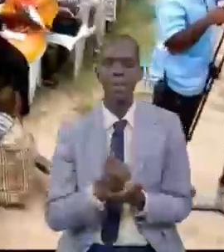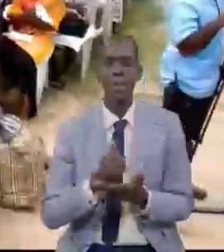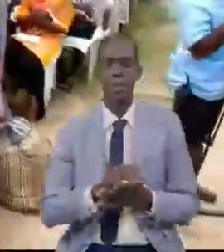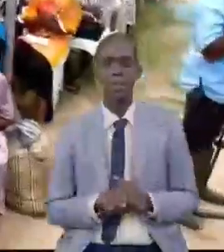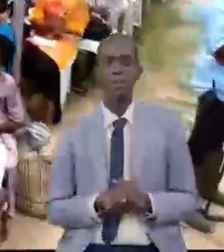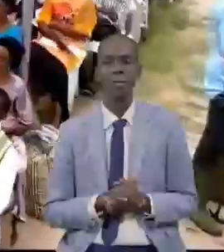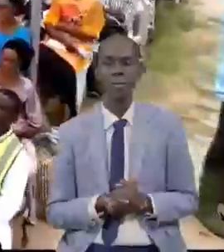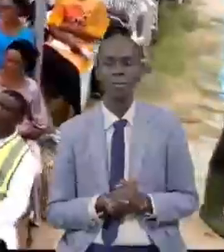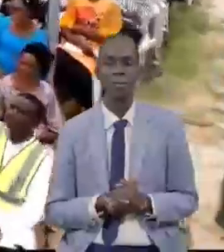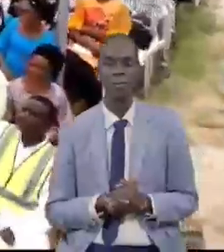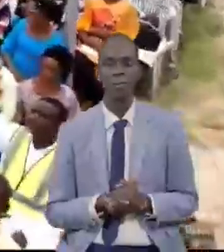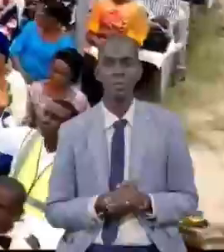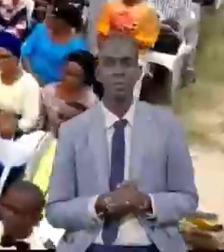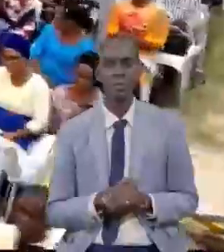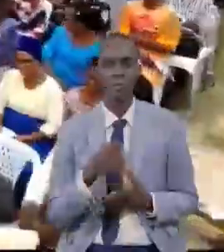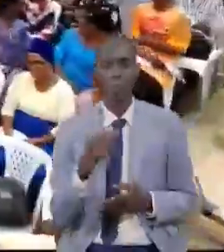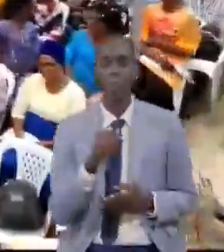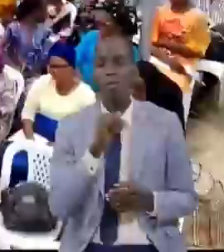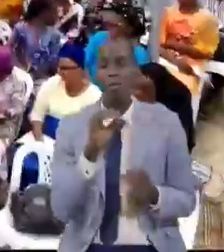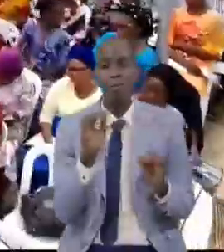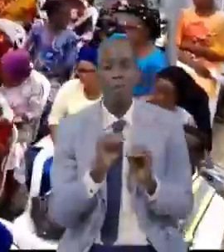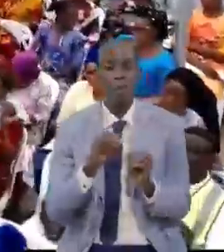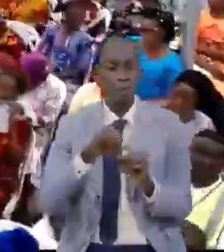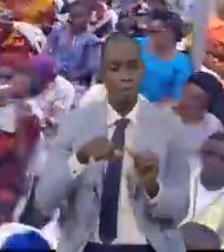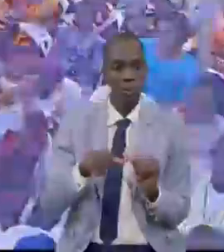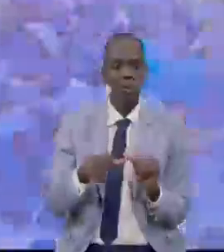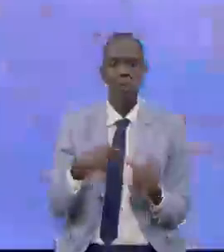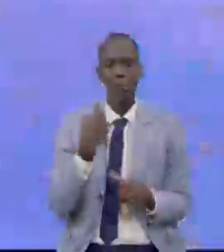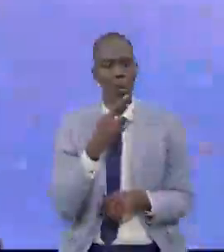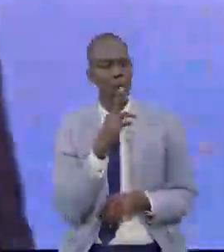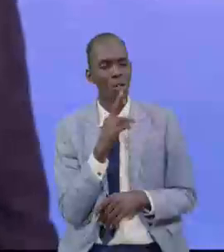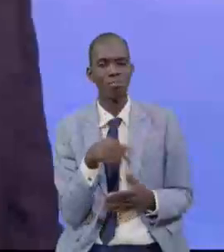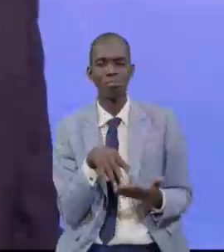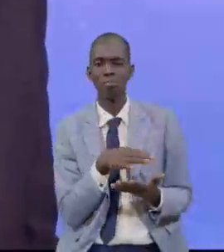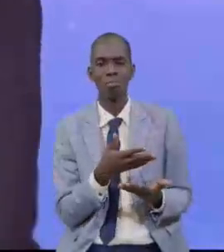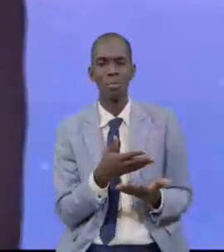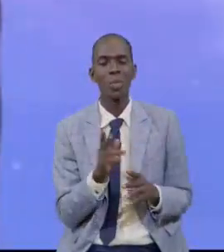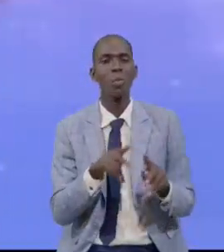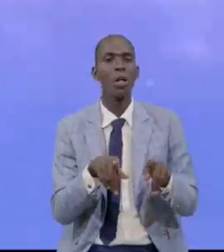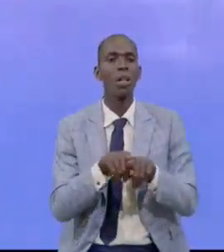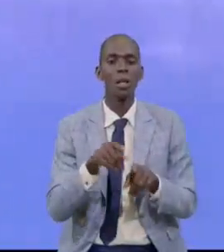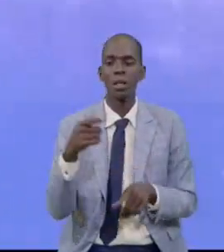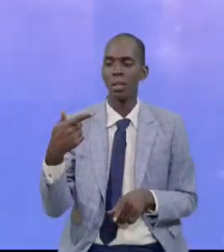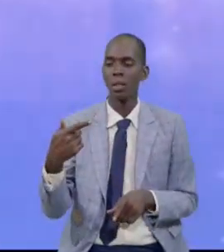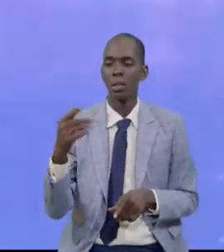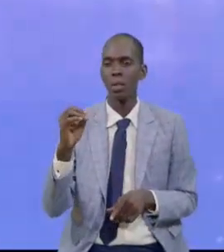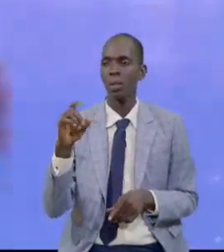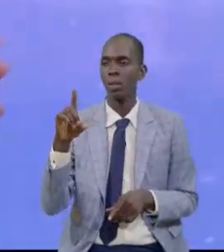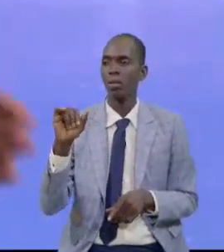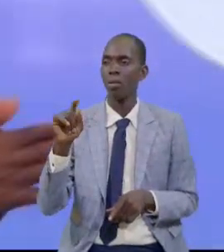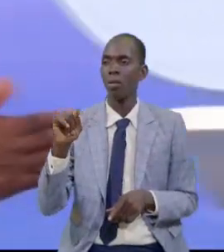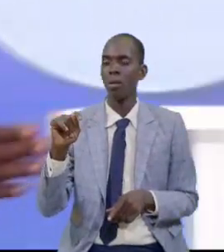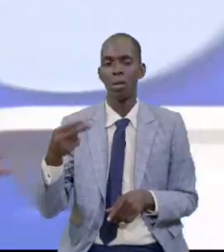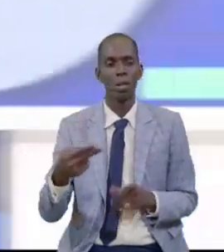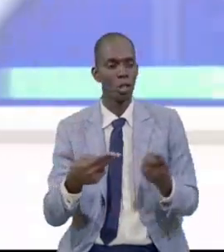The uncircumcised, who are those like Goliath coming into Israel. And the